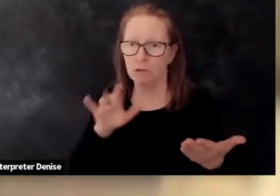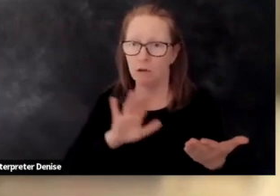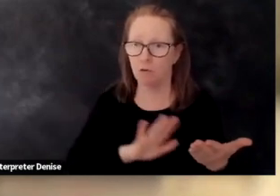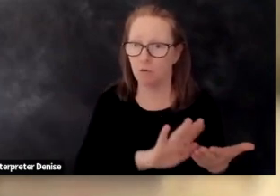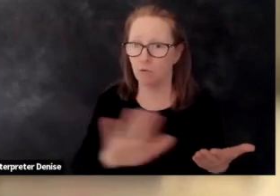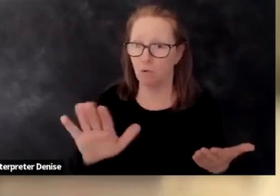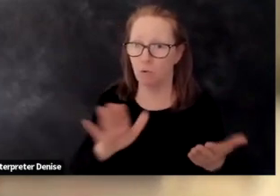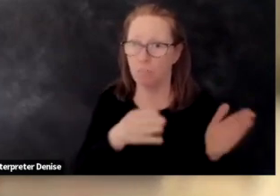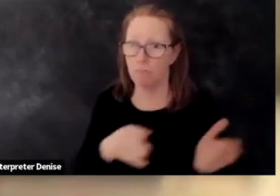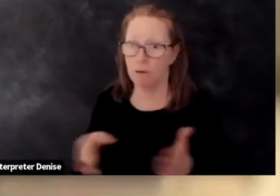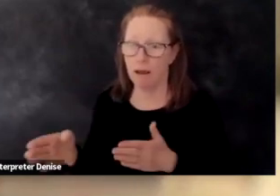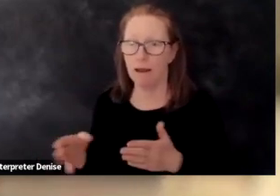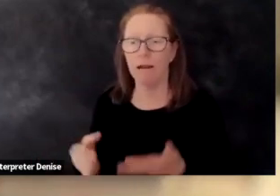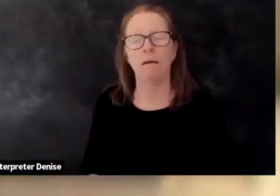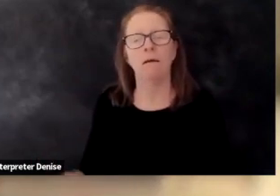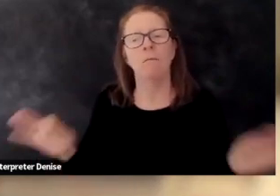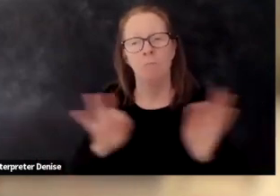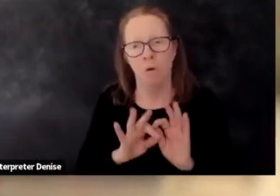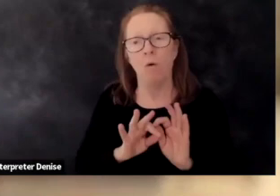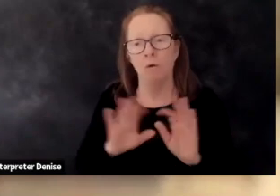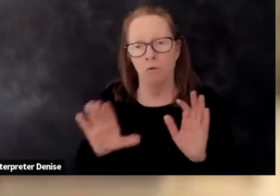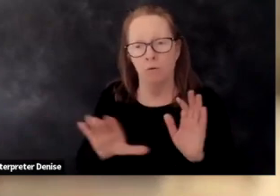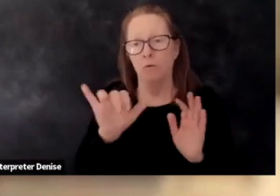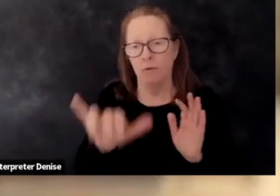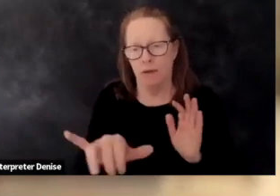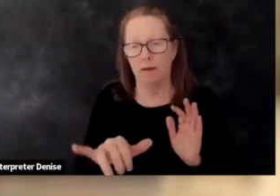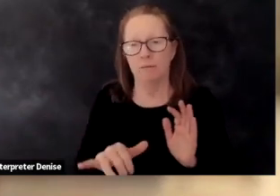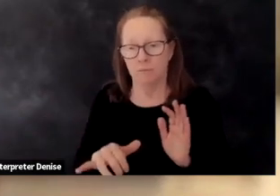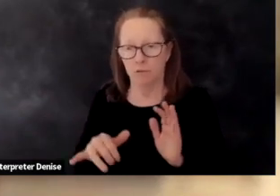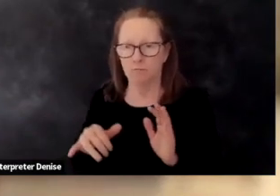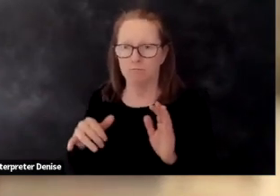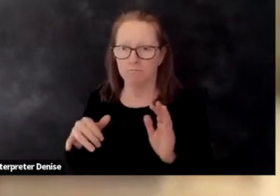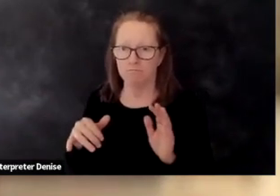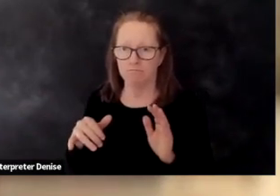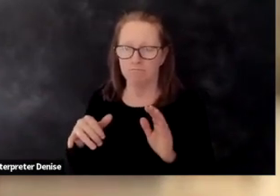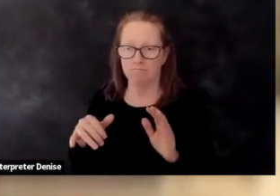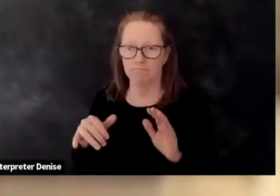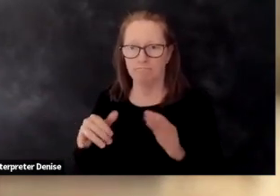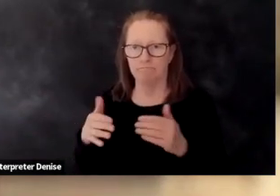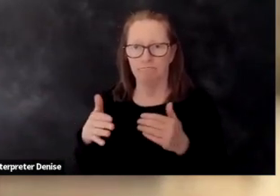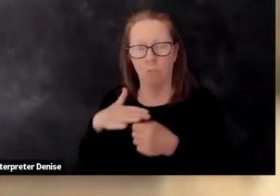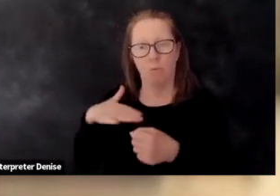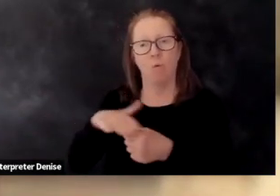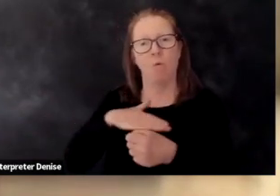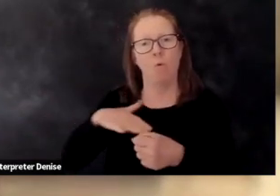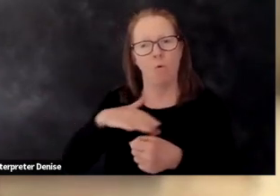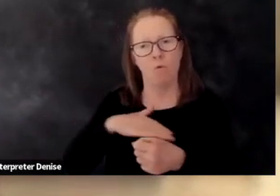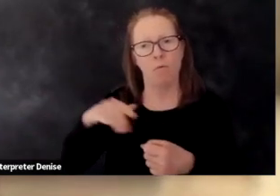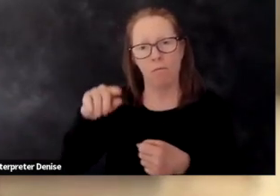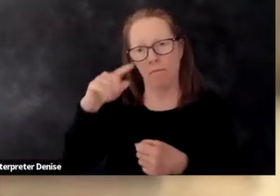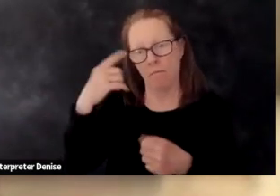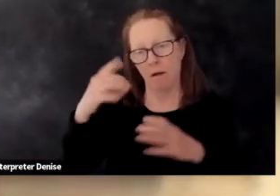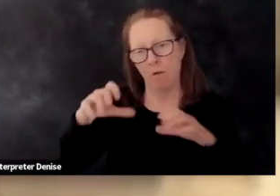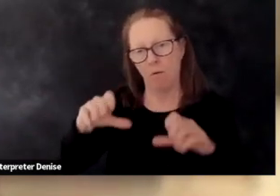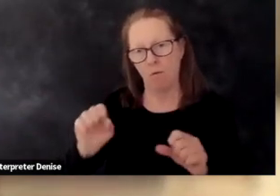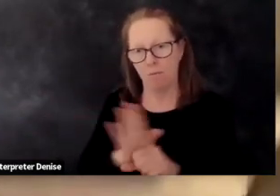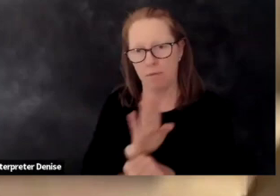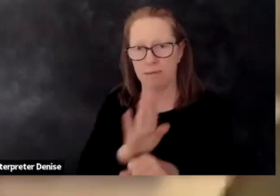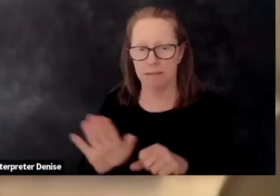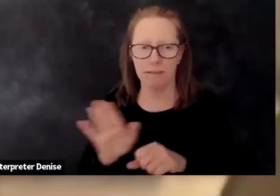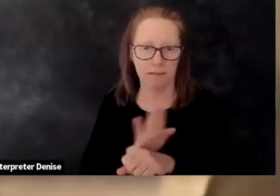important for us to do that. That's really my list. Just thank you, everybody. Thank you.